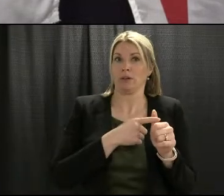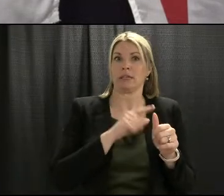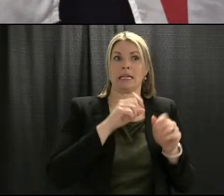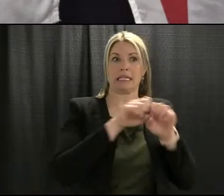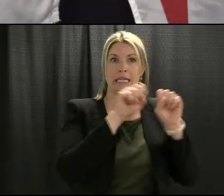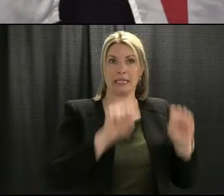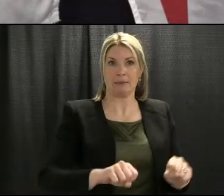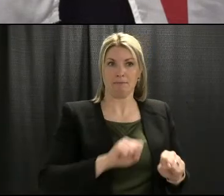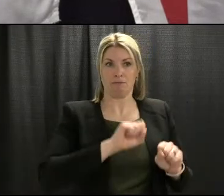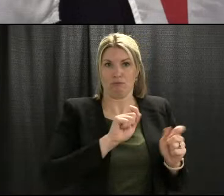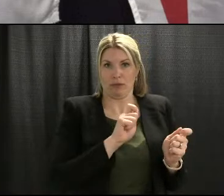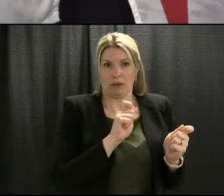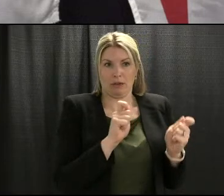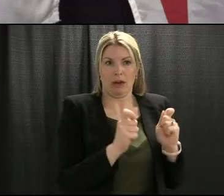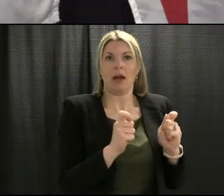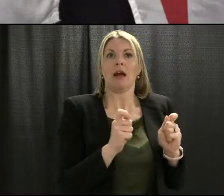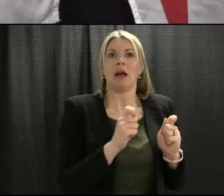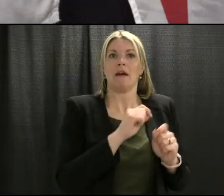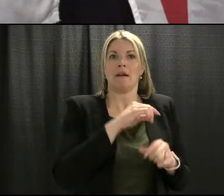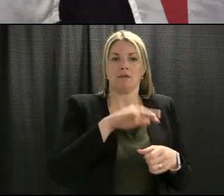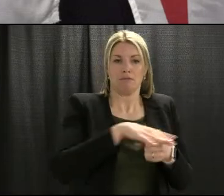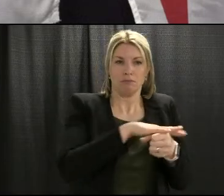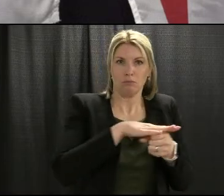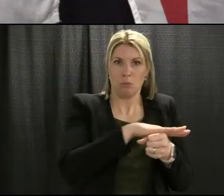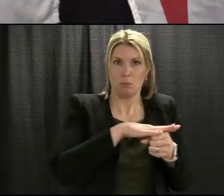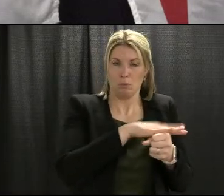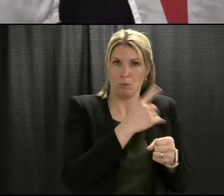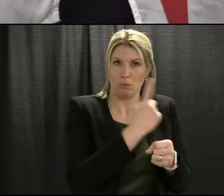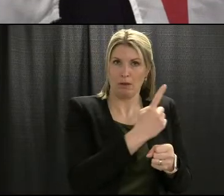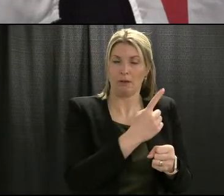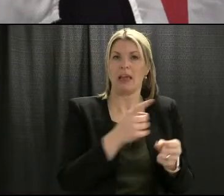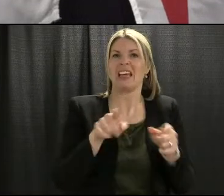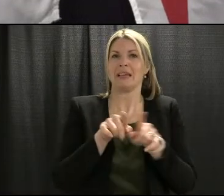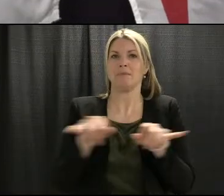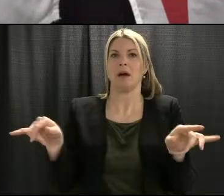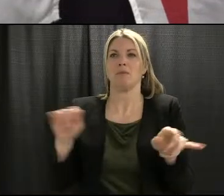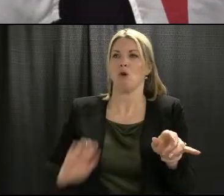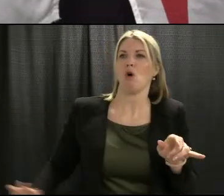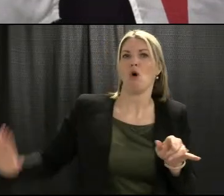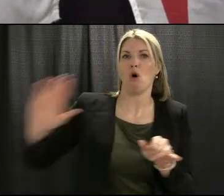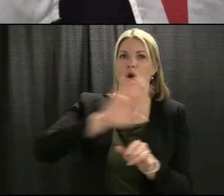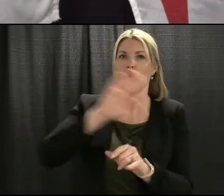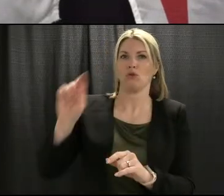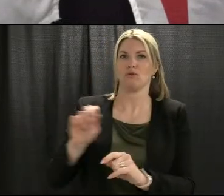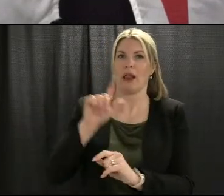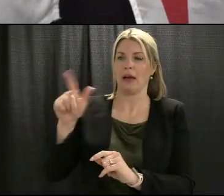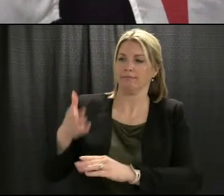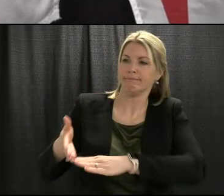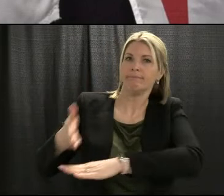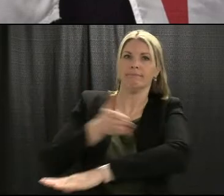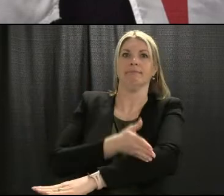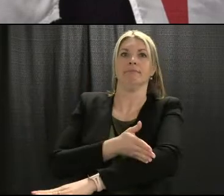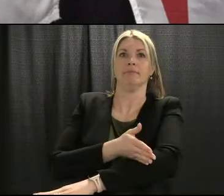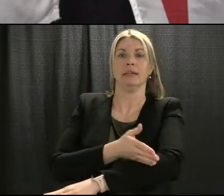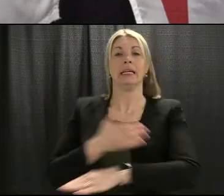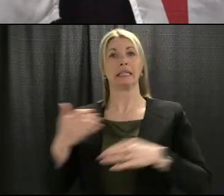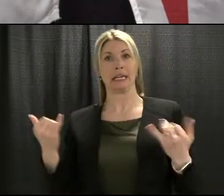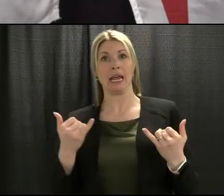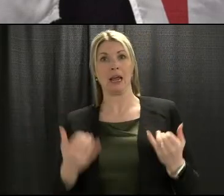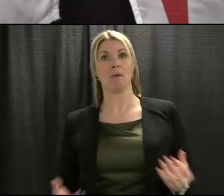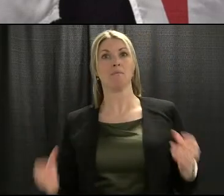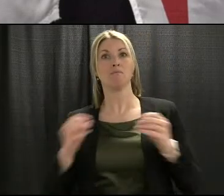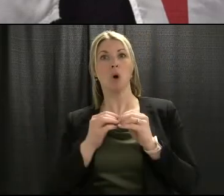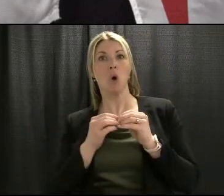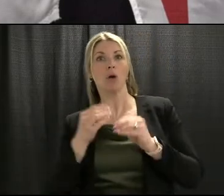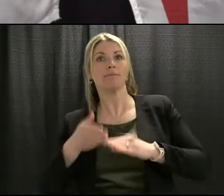family care teams, bringing care to the people that need it the most. Today, we are adding another piece of that plan. We